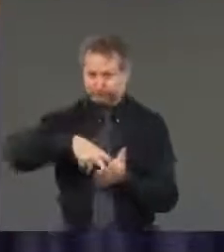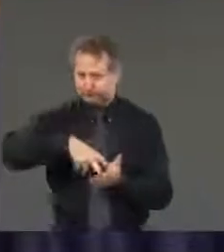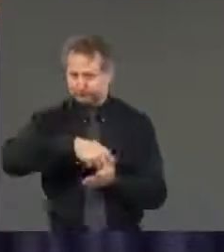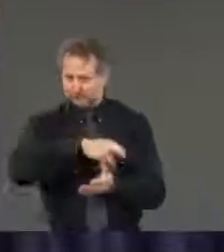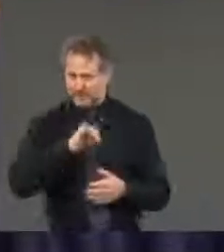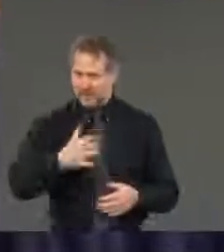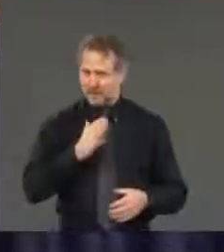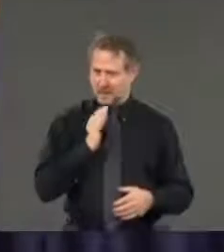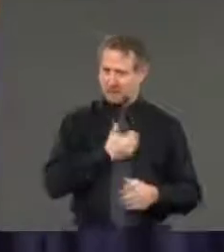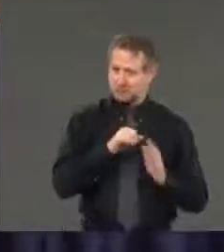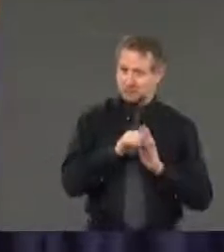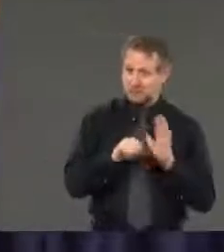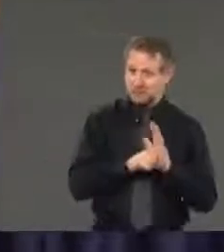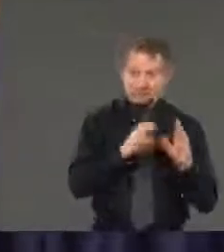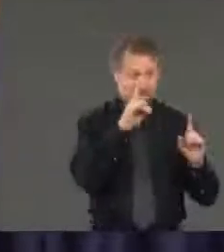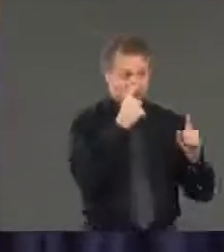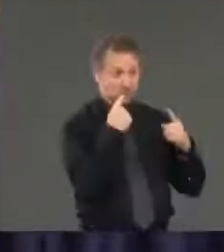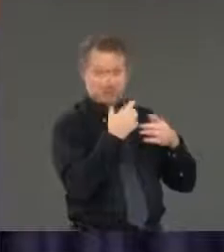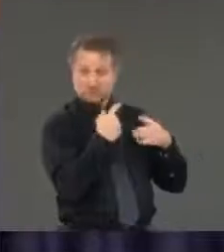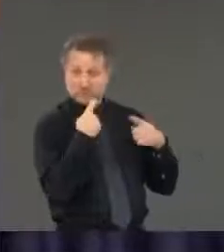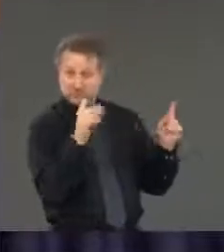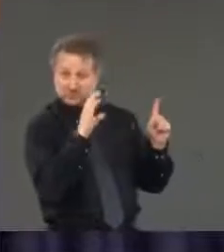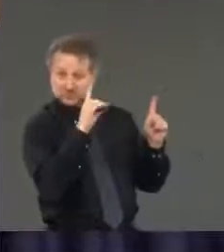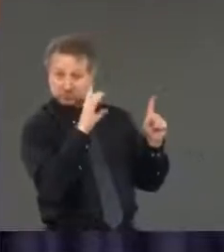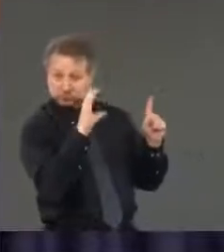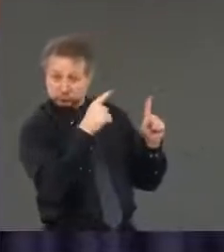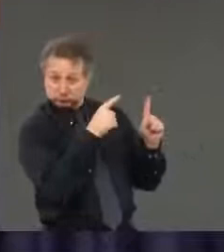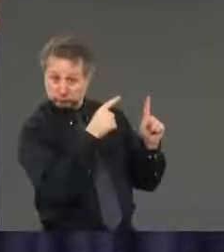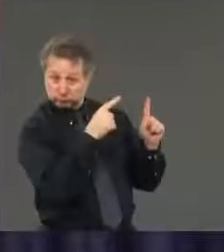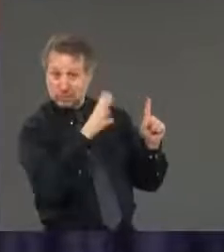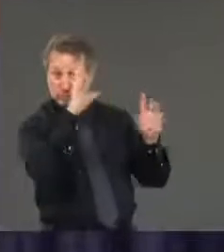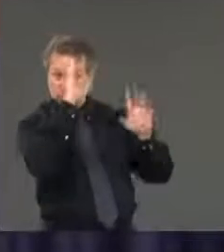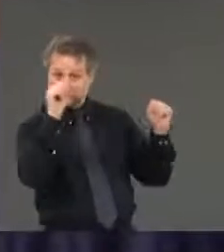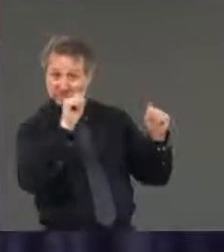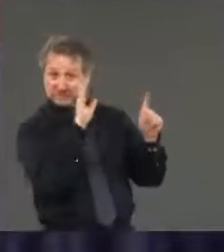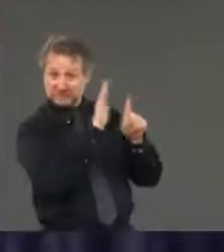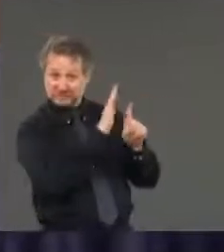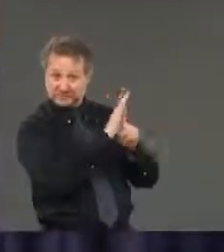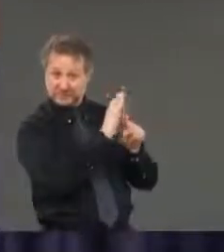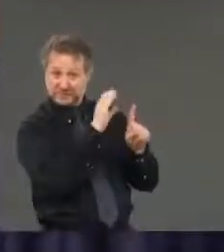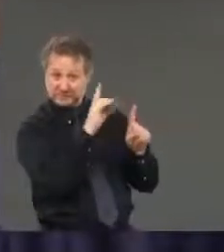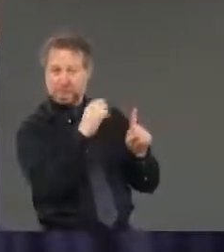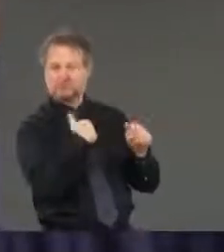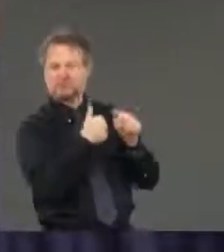whatever the CDC said, the president's CDC